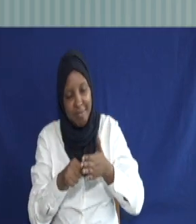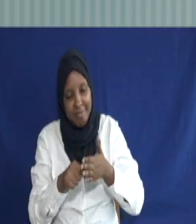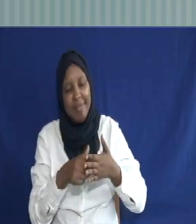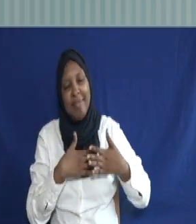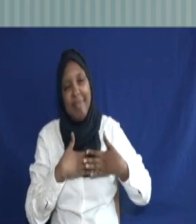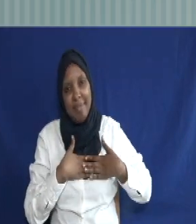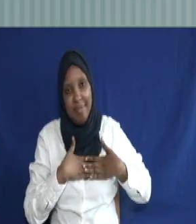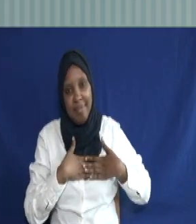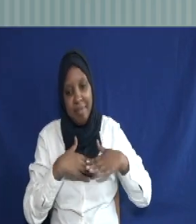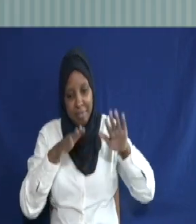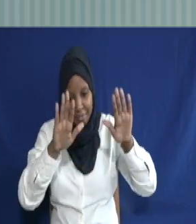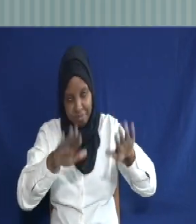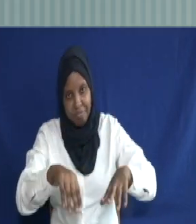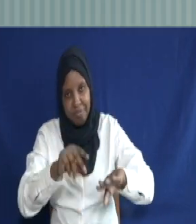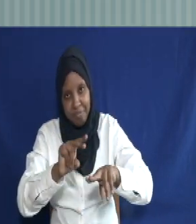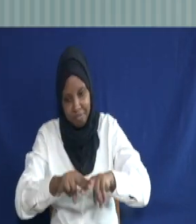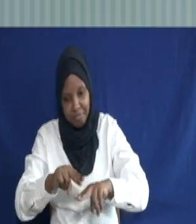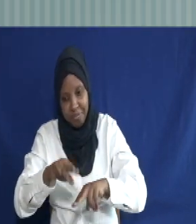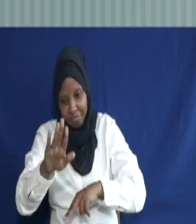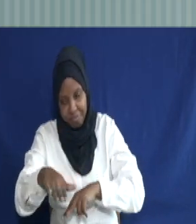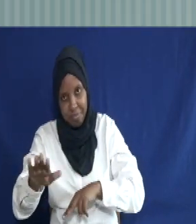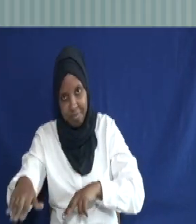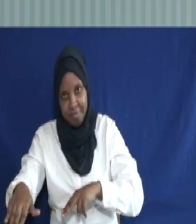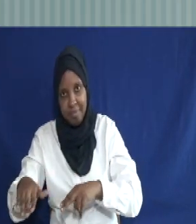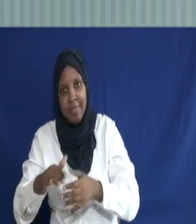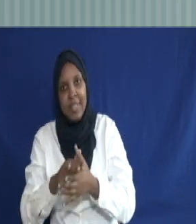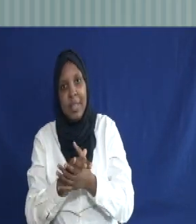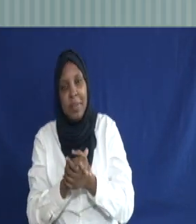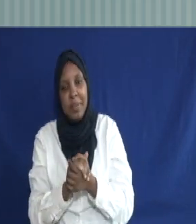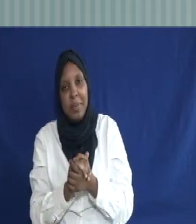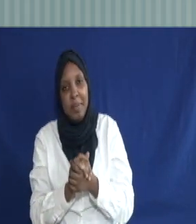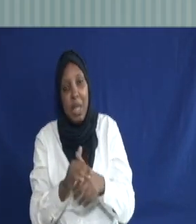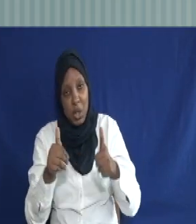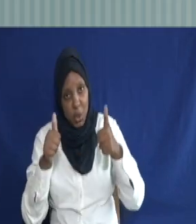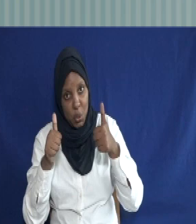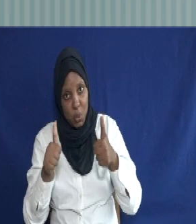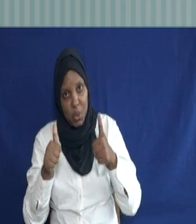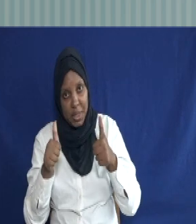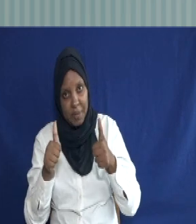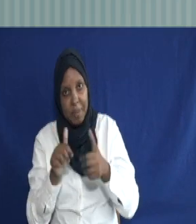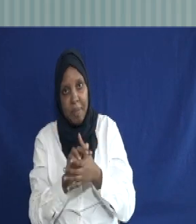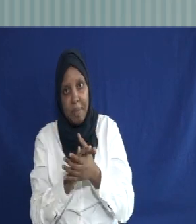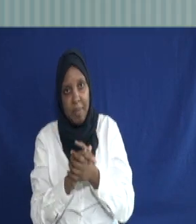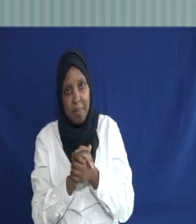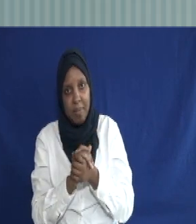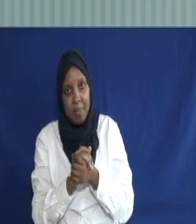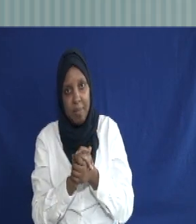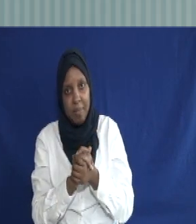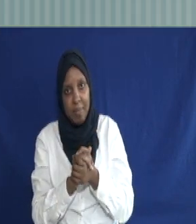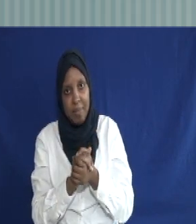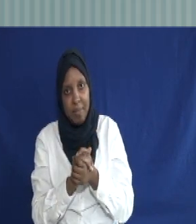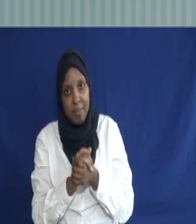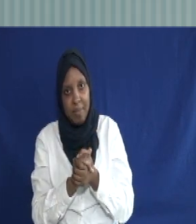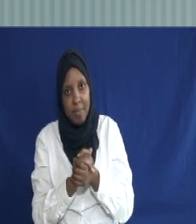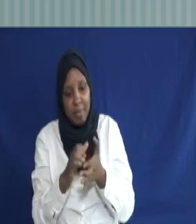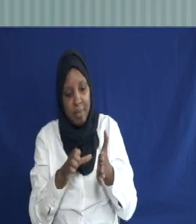now take your seat. Sit down, please. Sit down, please. Very good. Dear